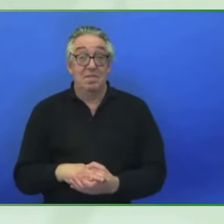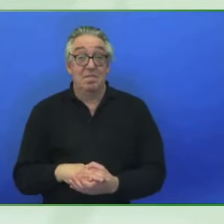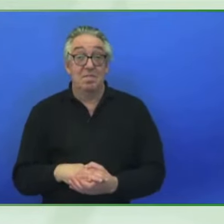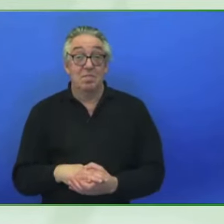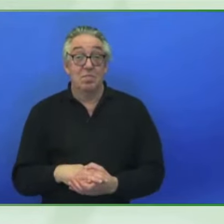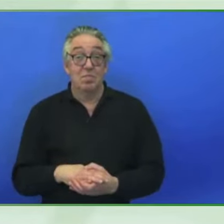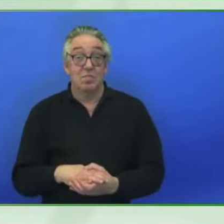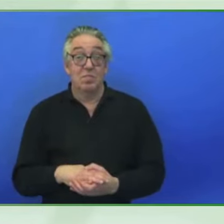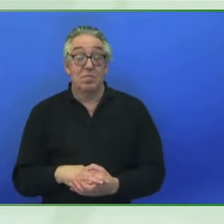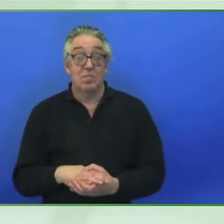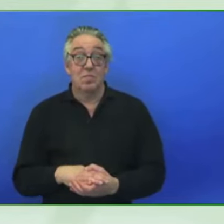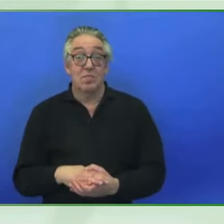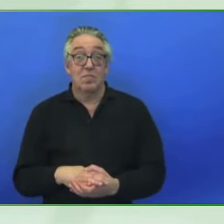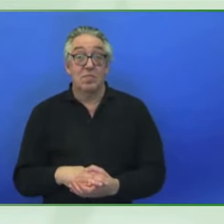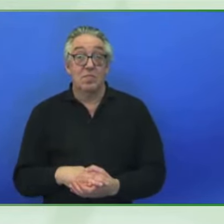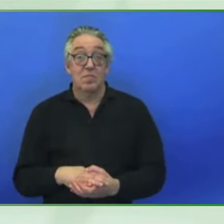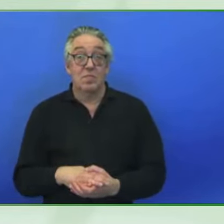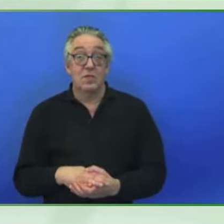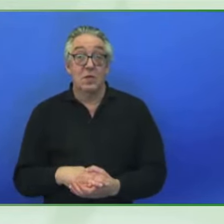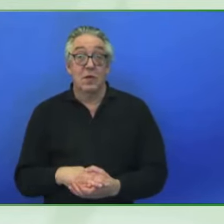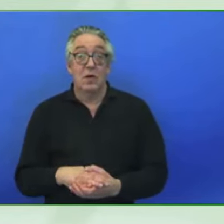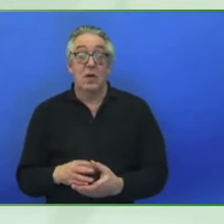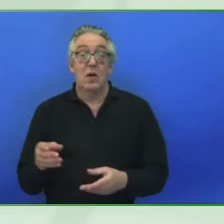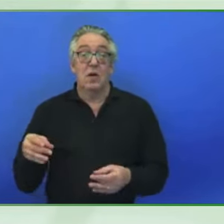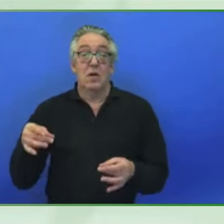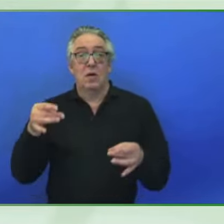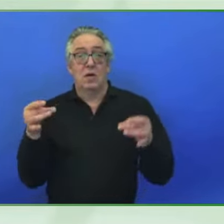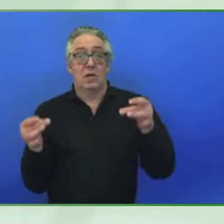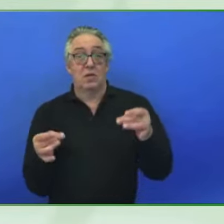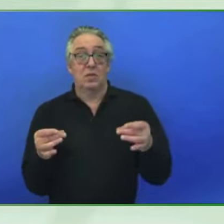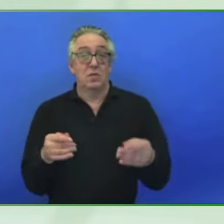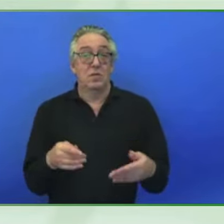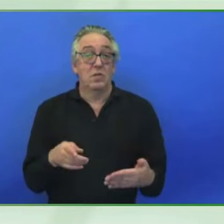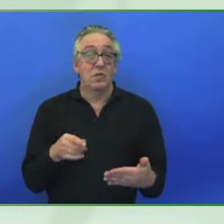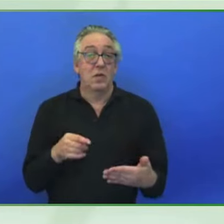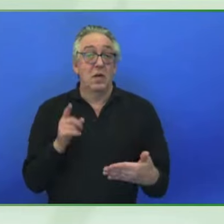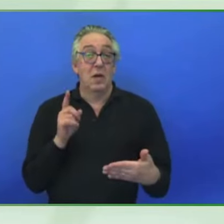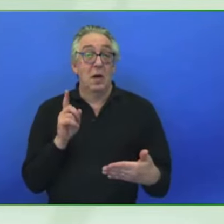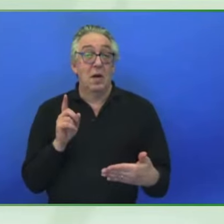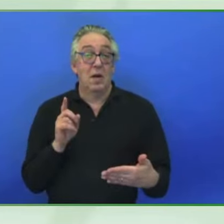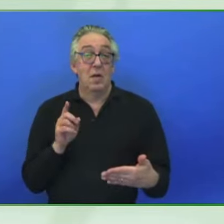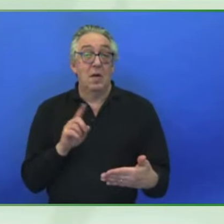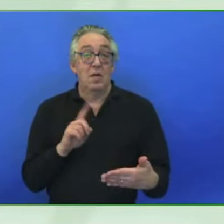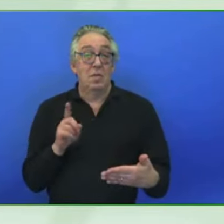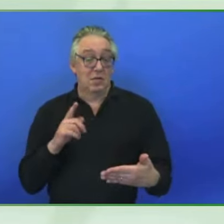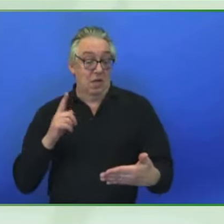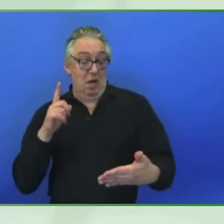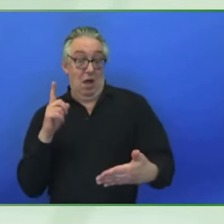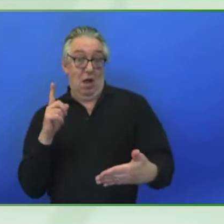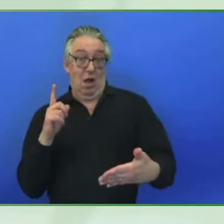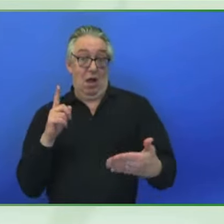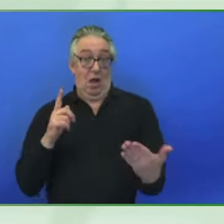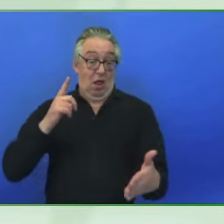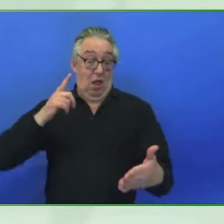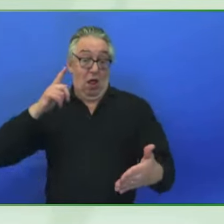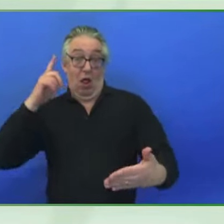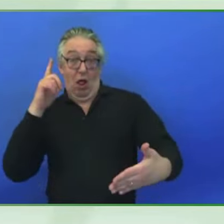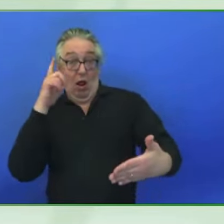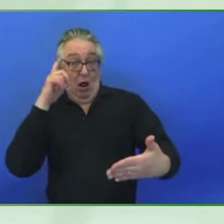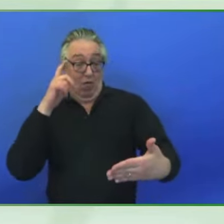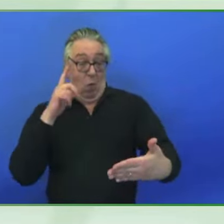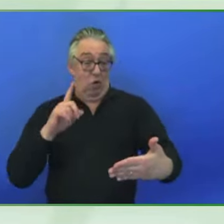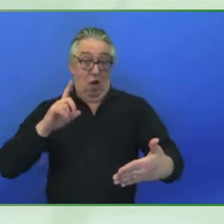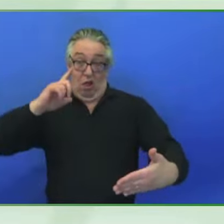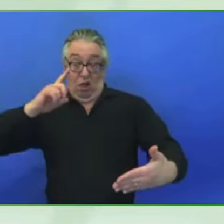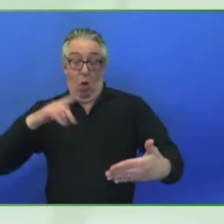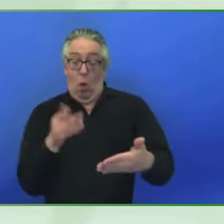didn't take what I would call awkward shots of the money. Not well framed, blurry, out of focus, catching a corner.